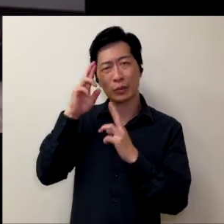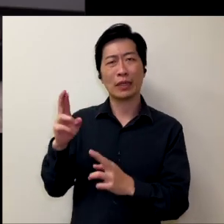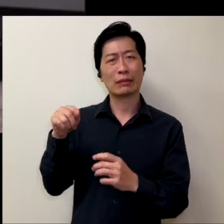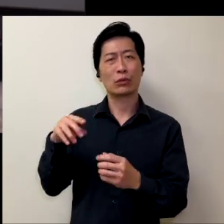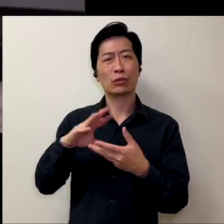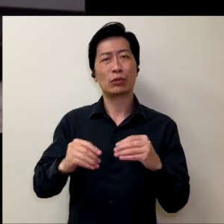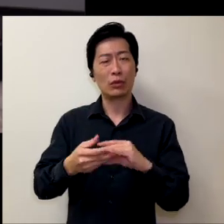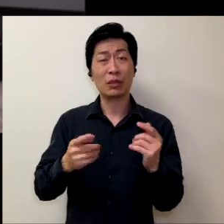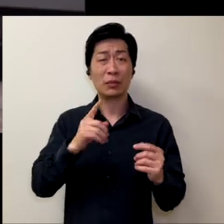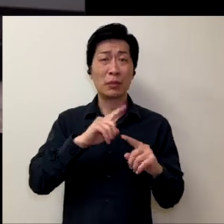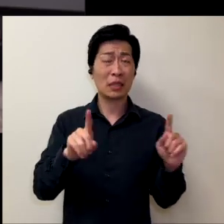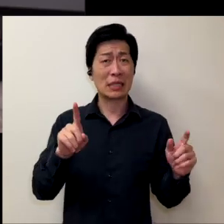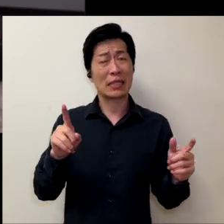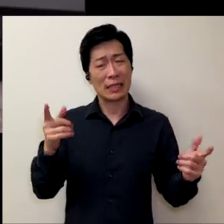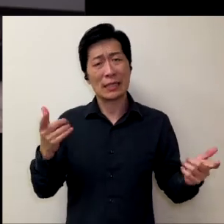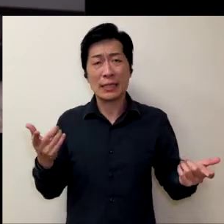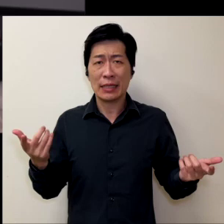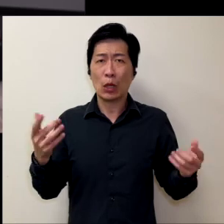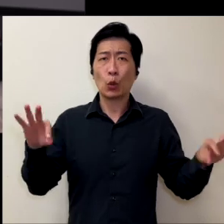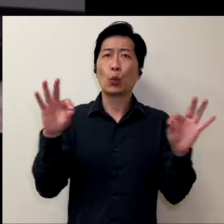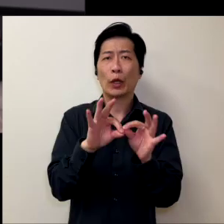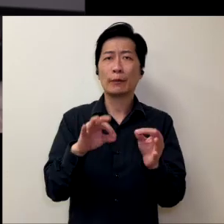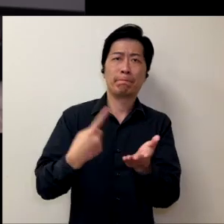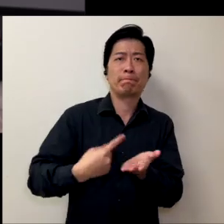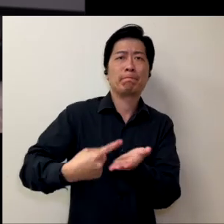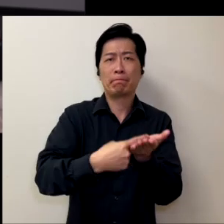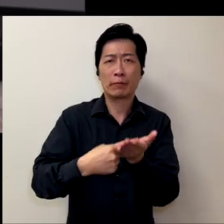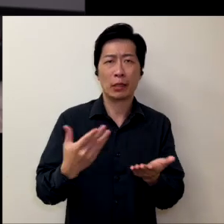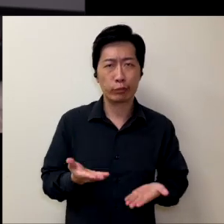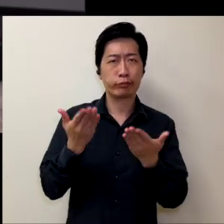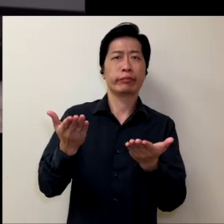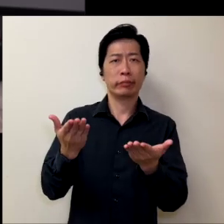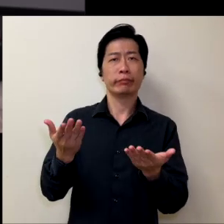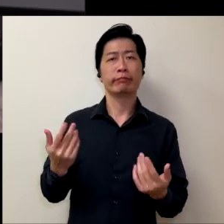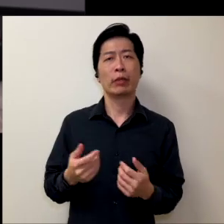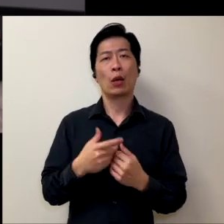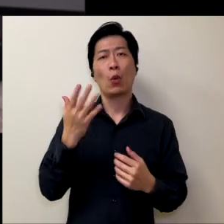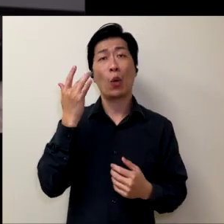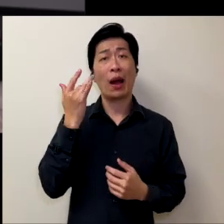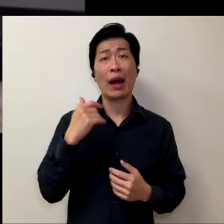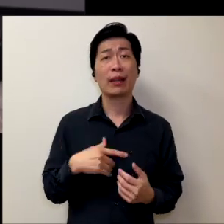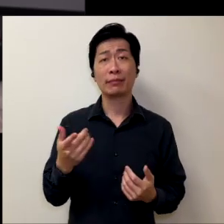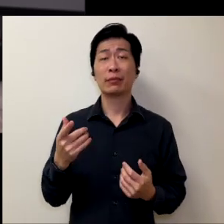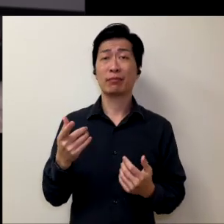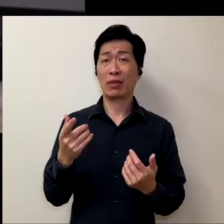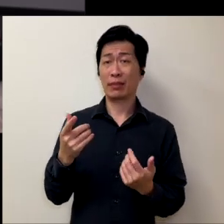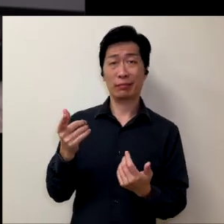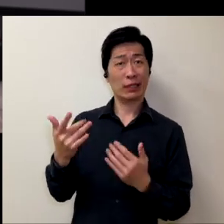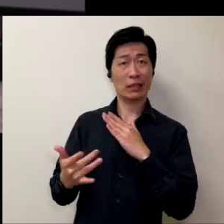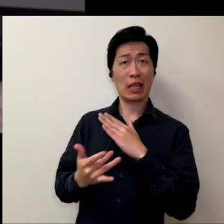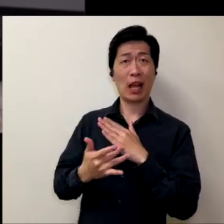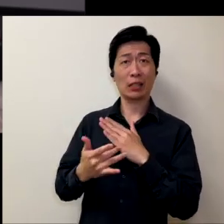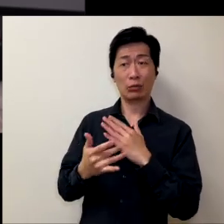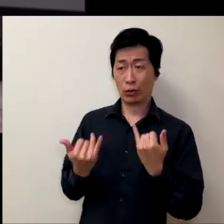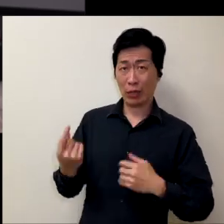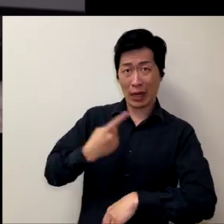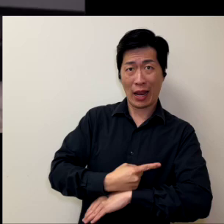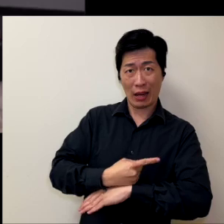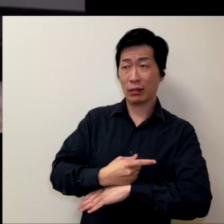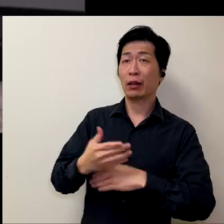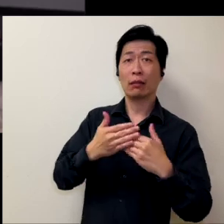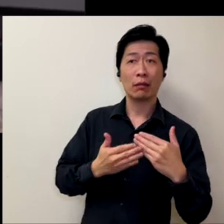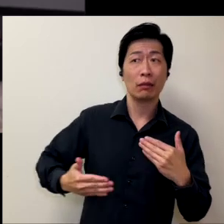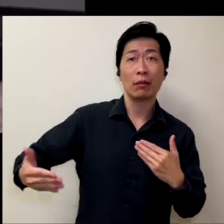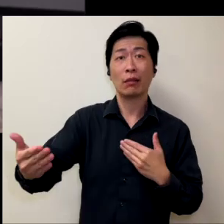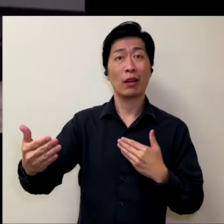story with as much respect as I can, but I do think it's worthy of bringing up and speaking about because of where technology is